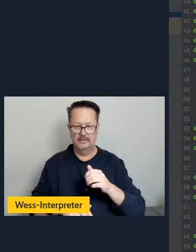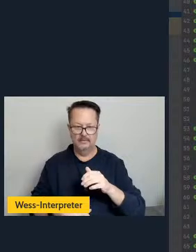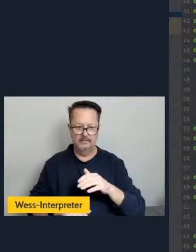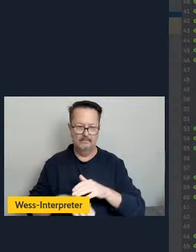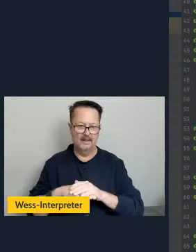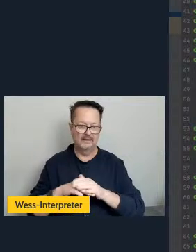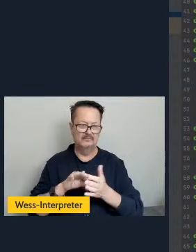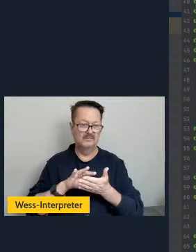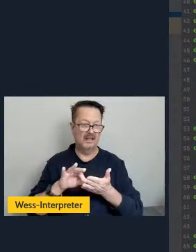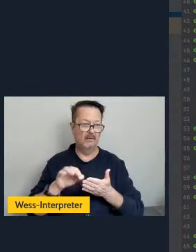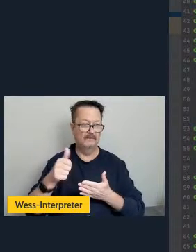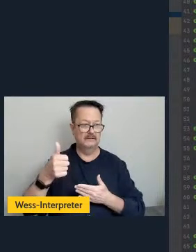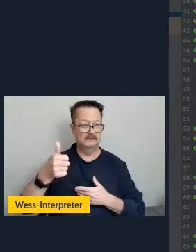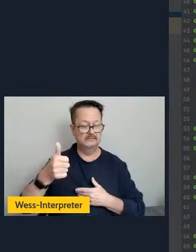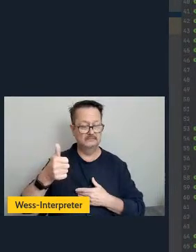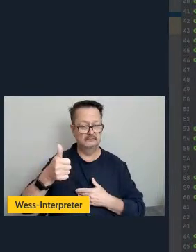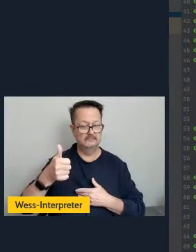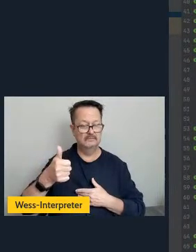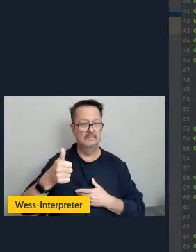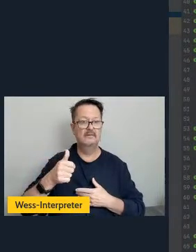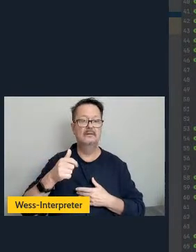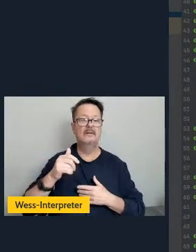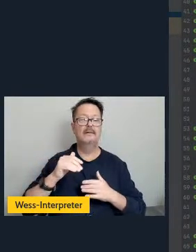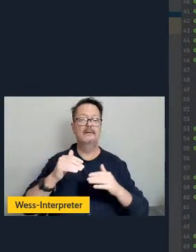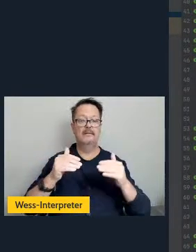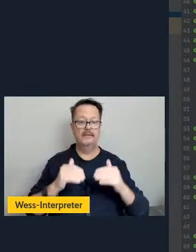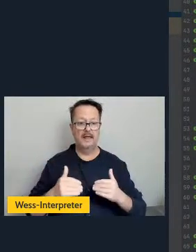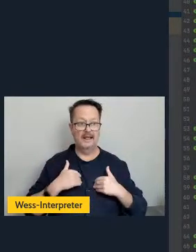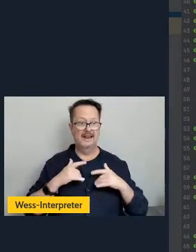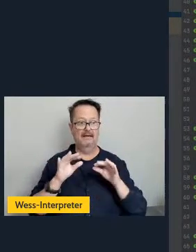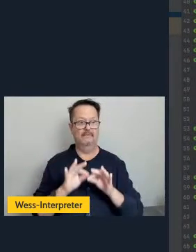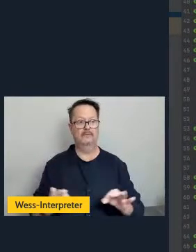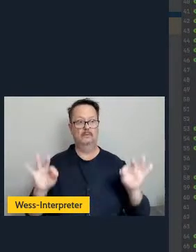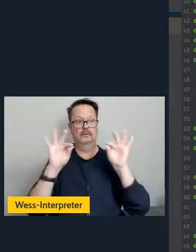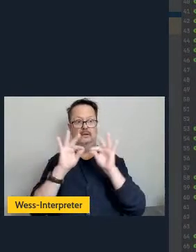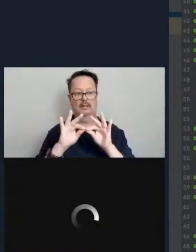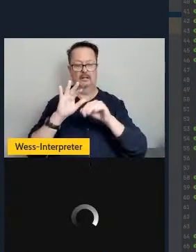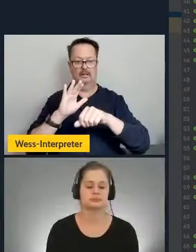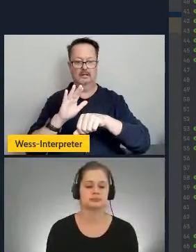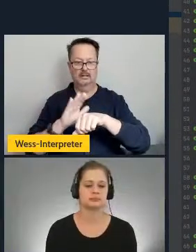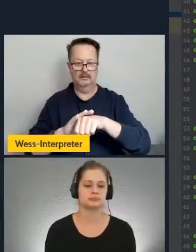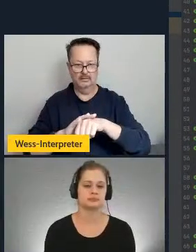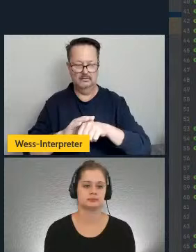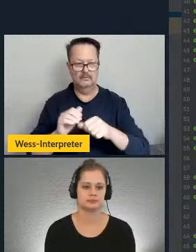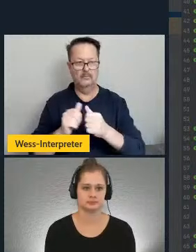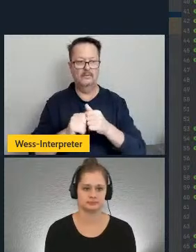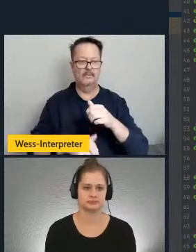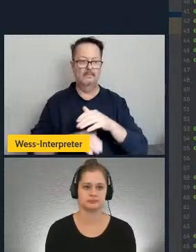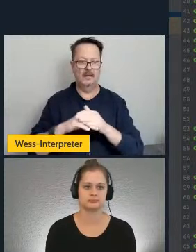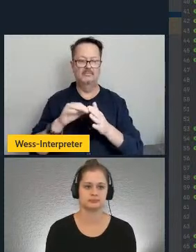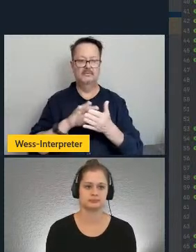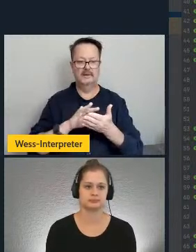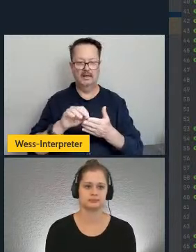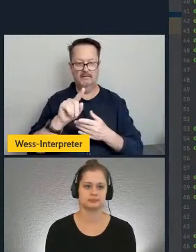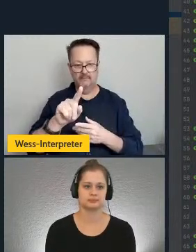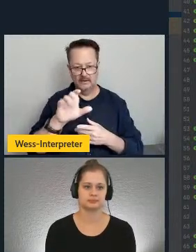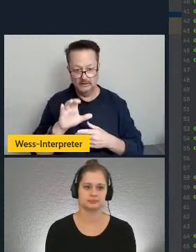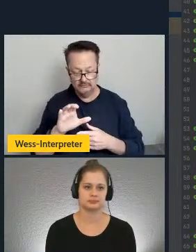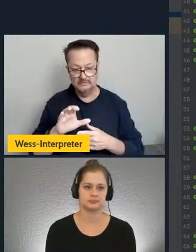10. Then I can have critical with max message count of